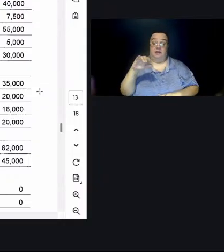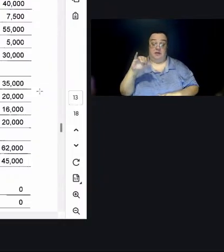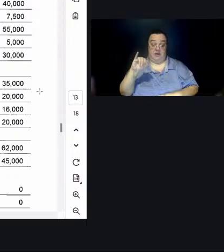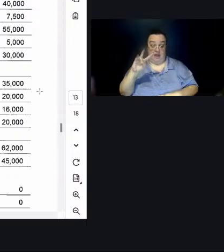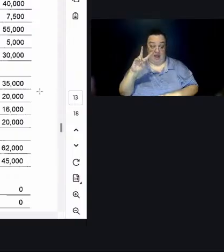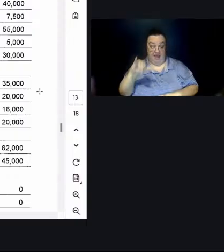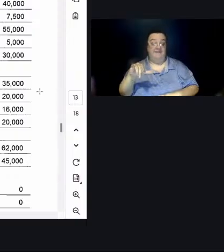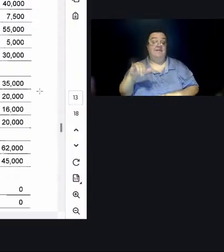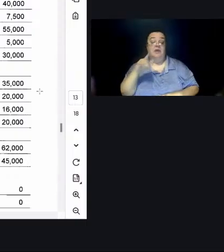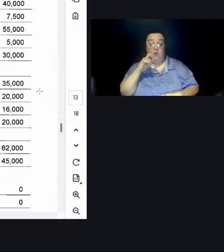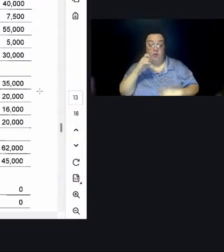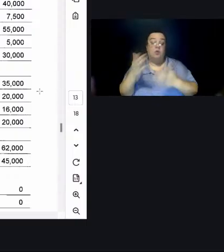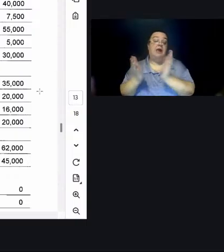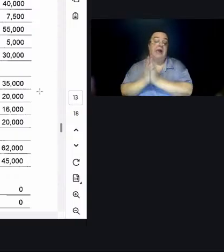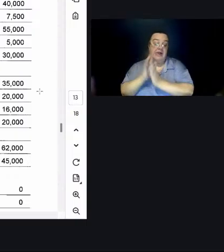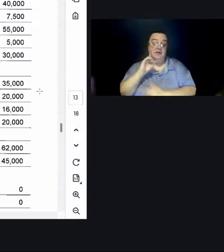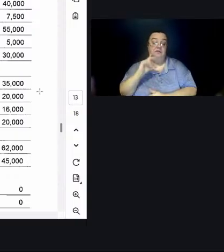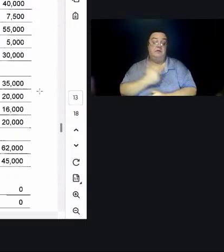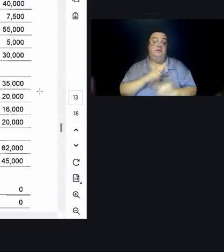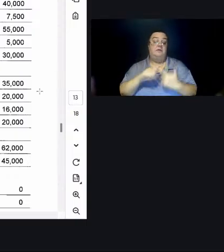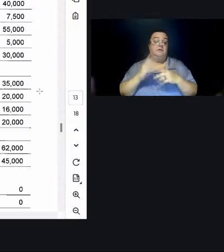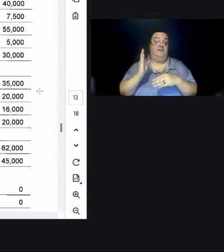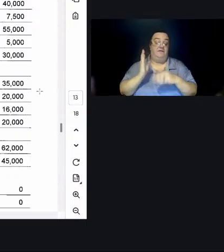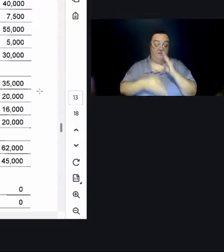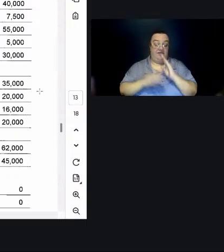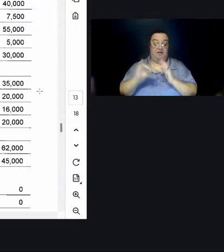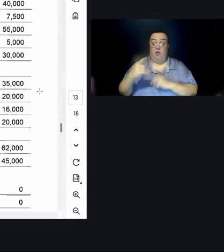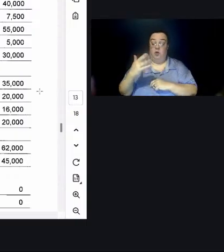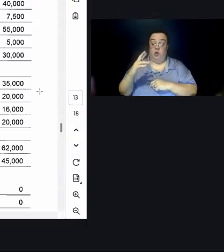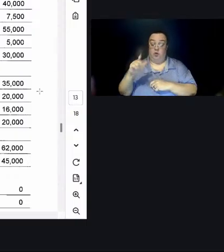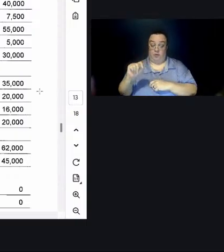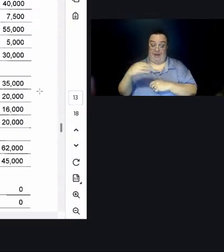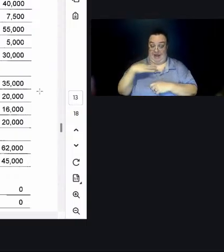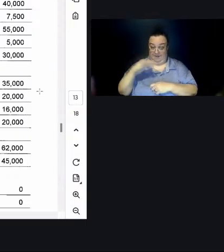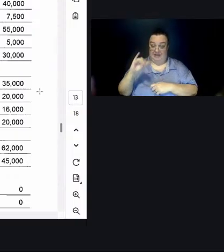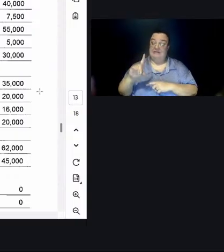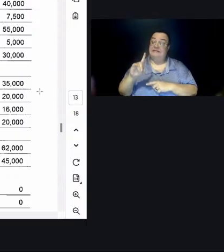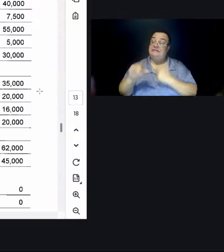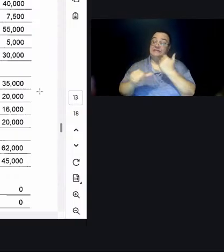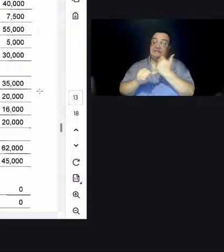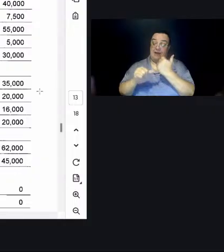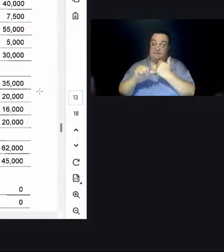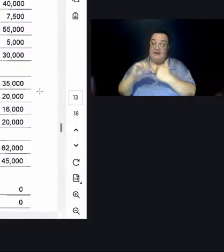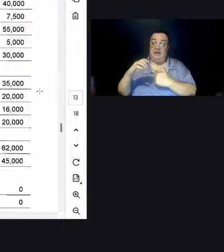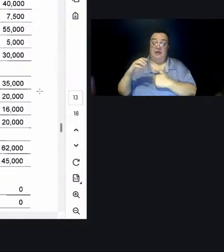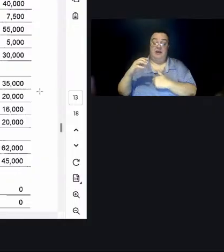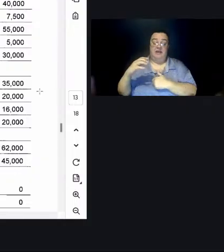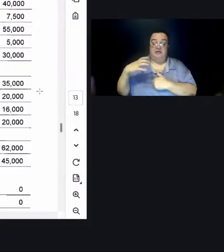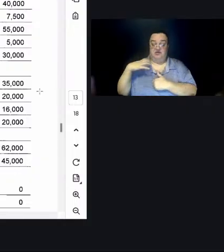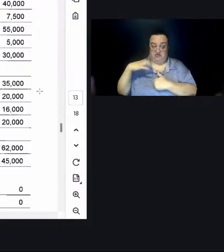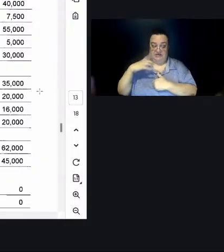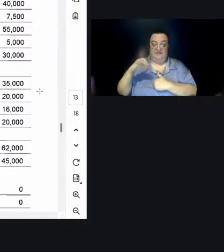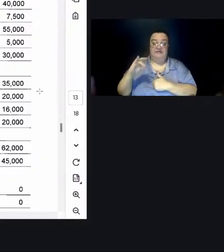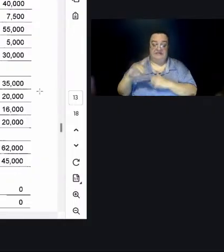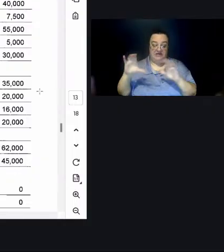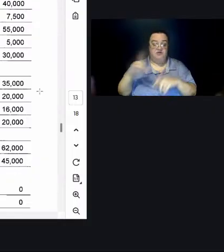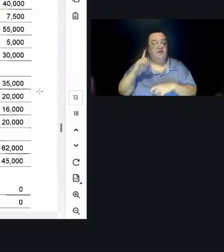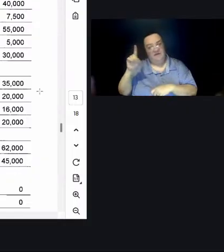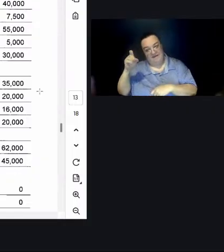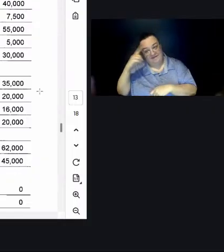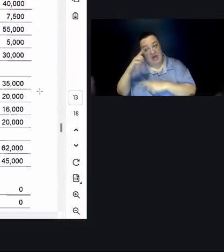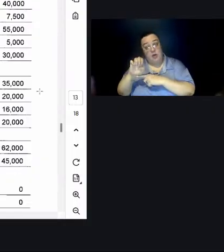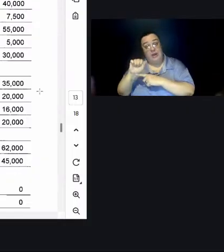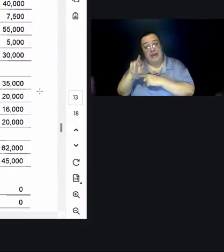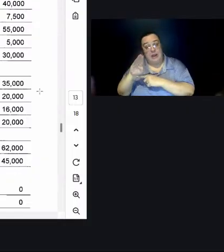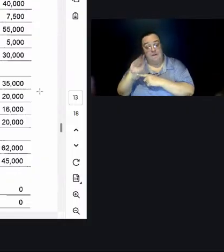requested us to complete grant applications, which the deputy chief did for federal earmark money, and I spoke with his chief of staff today, and